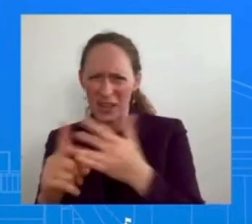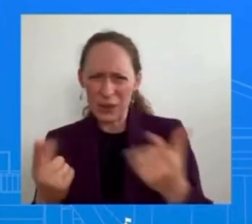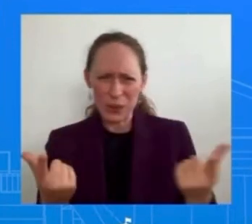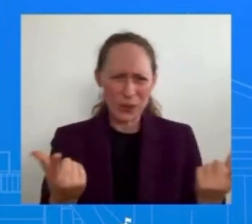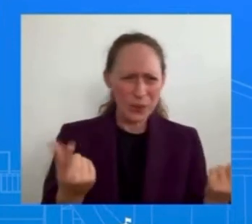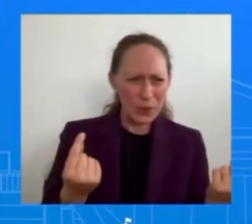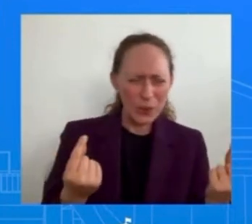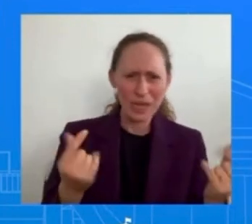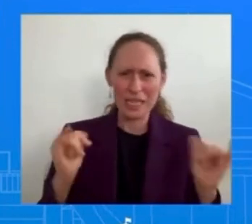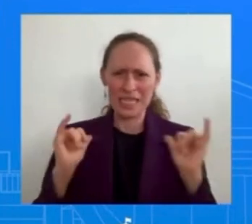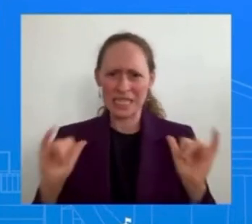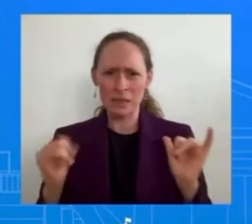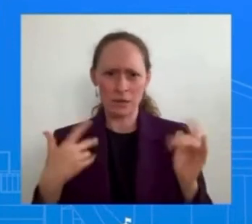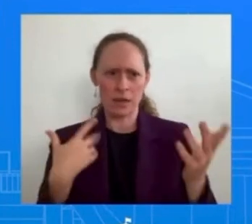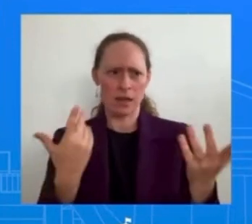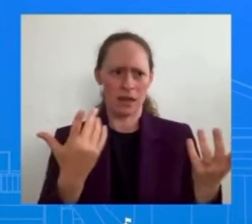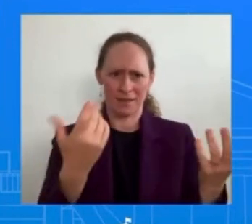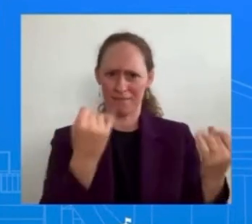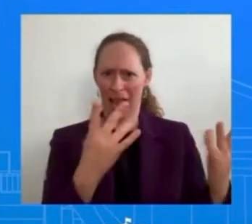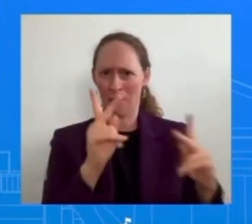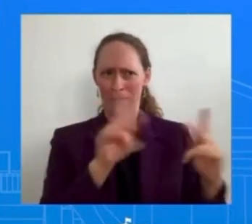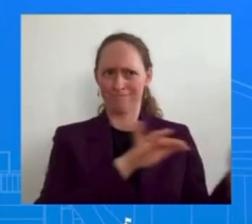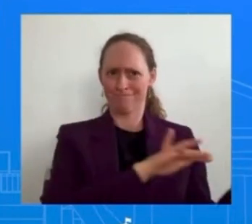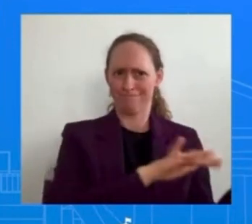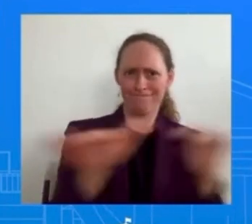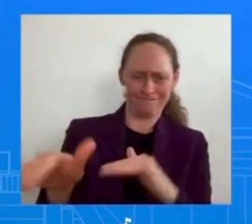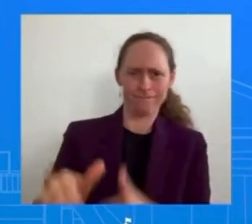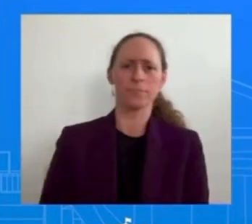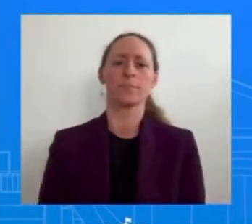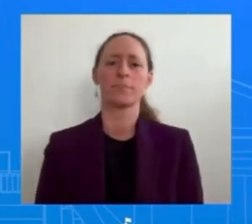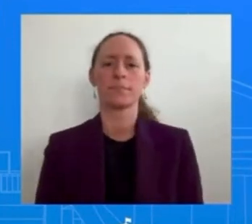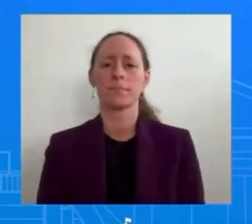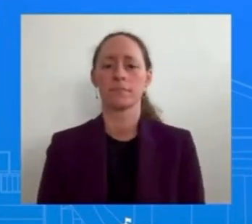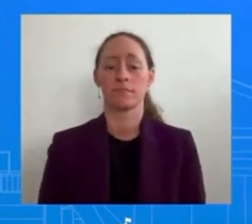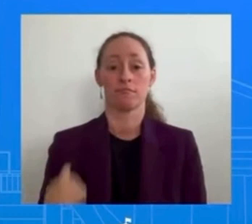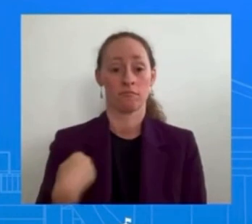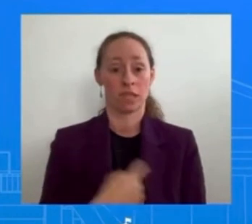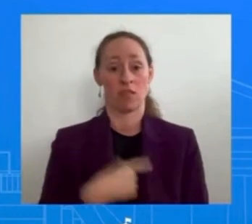New York City with $100 million